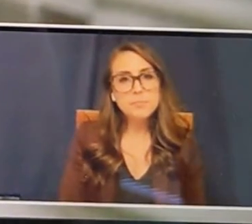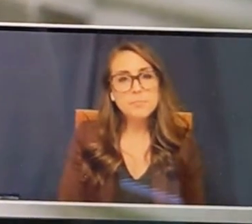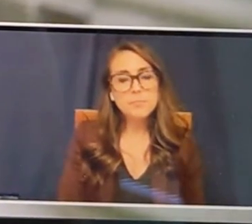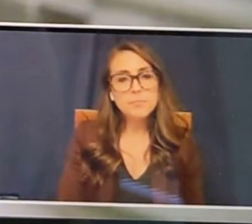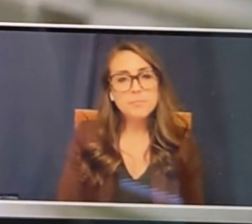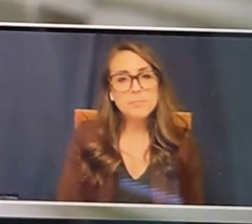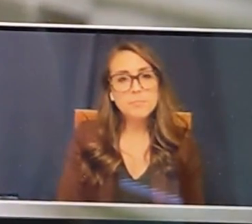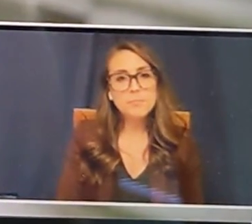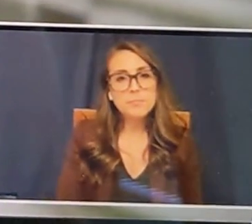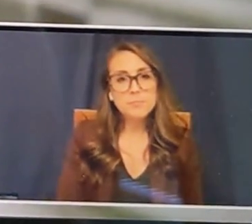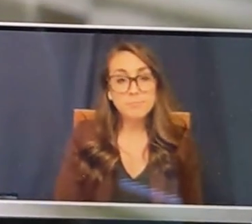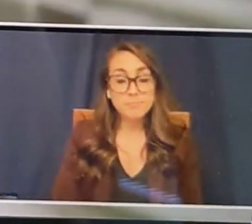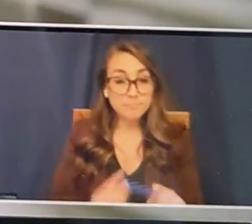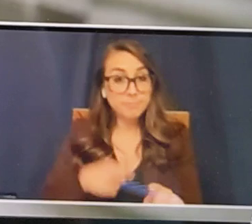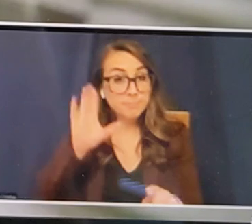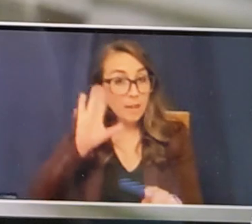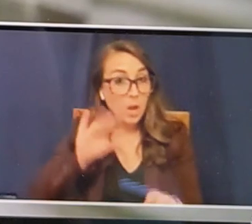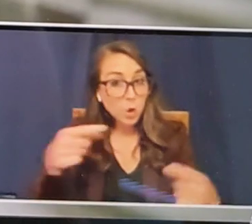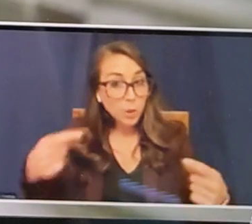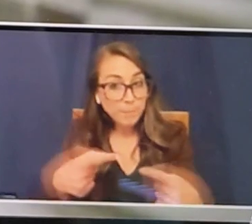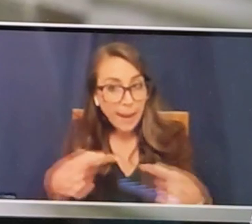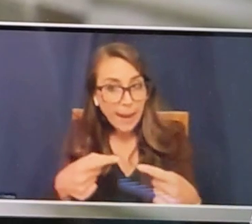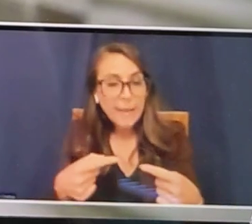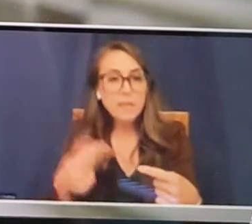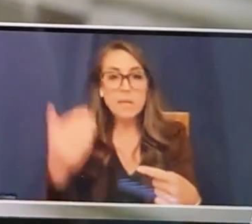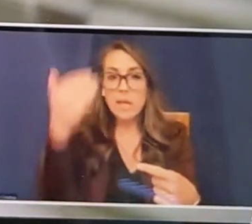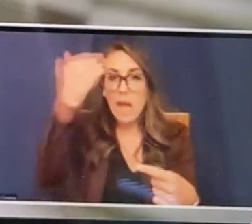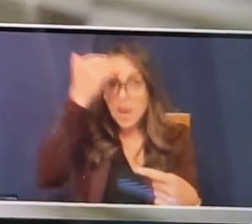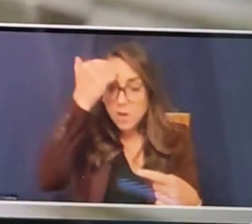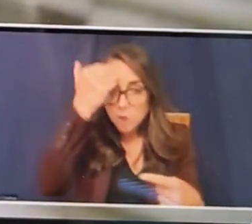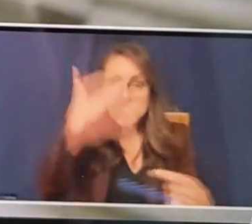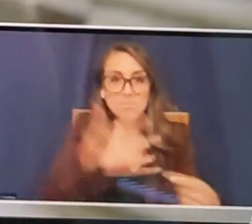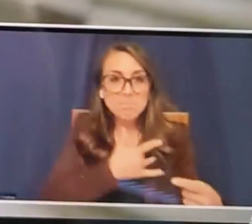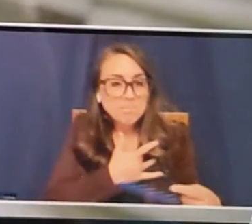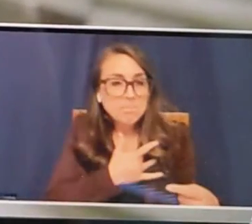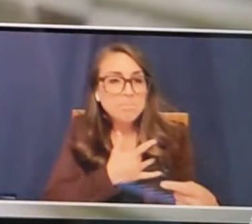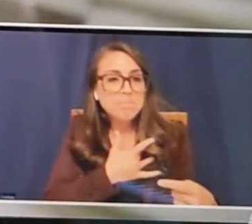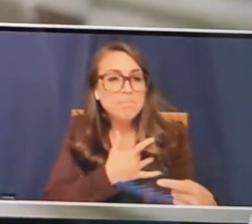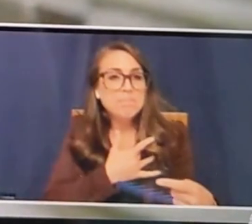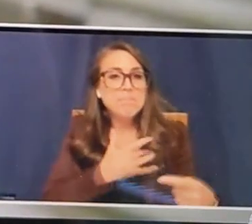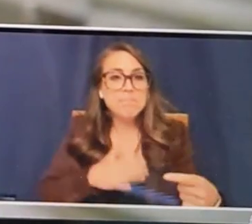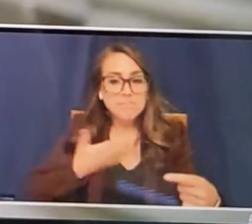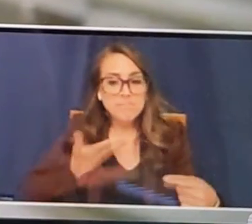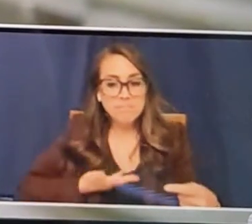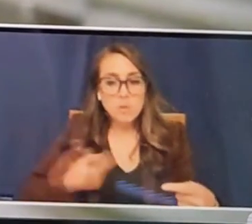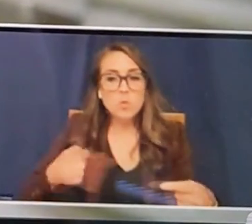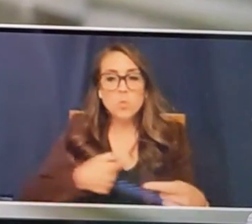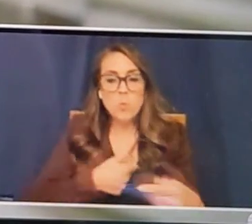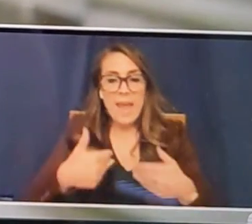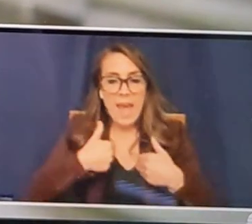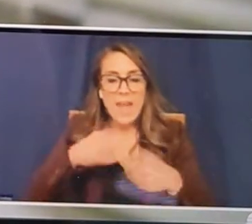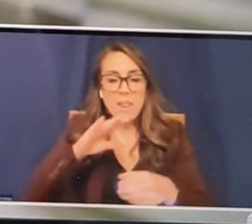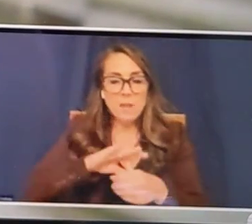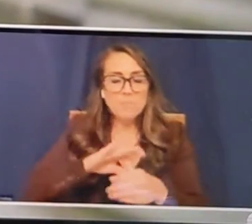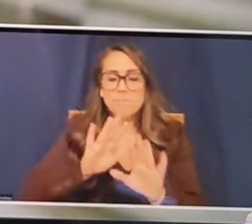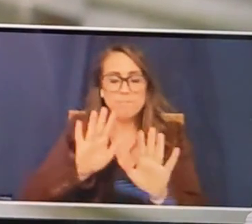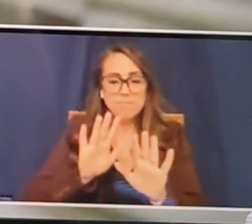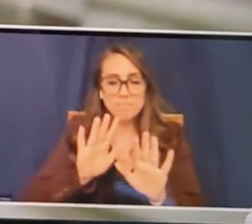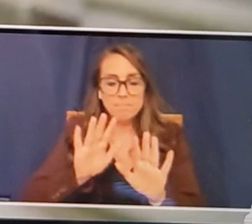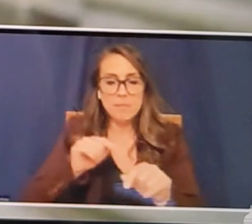I know your pain. I know you're hurt. We had a election. Let me see.